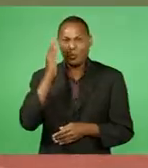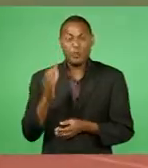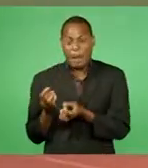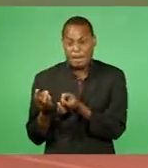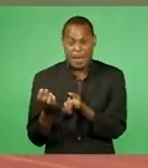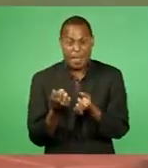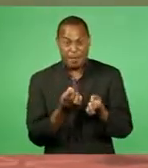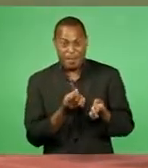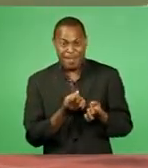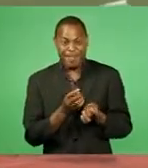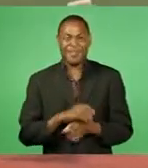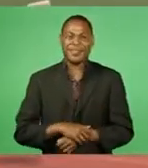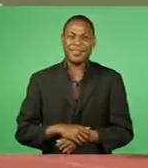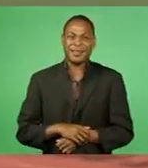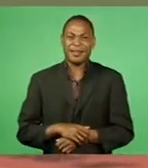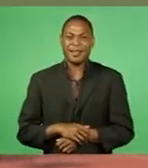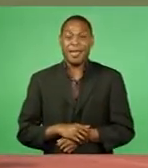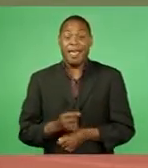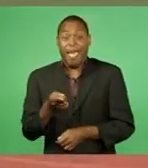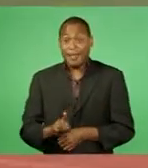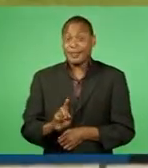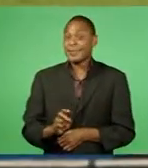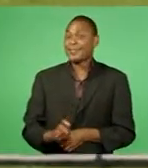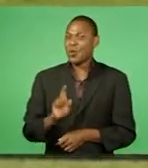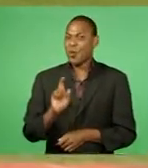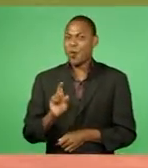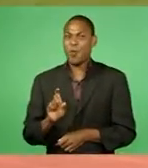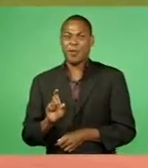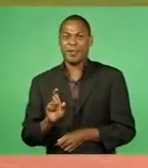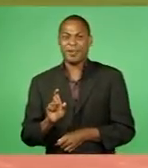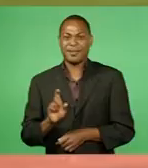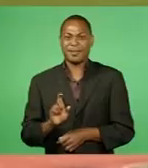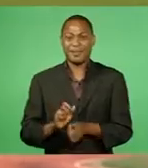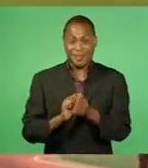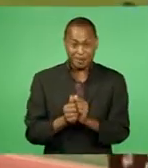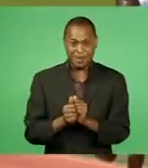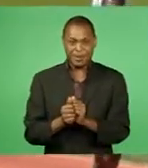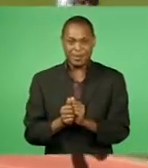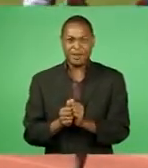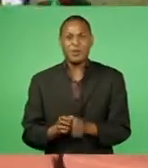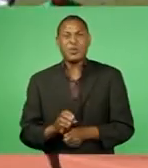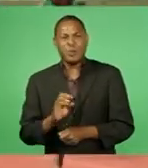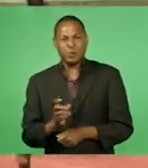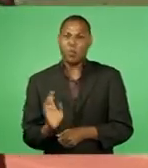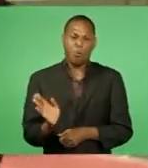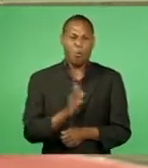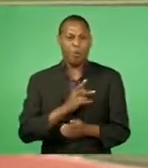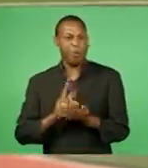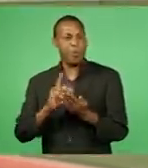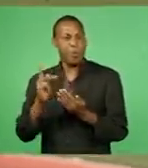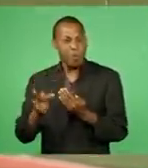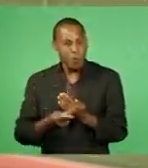zone and also the Fiji finals, and all the training programs